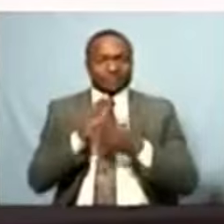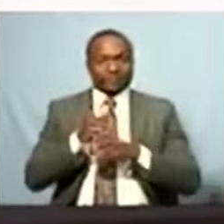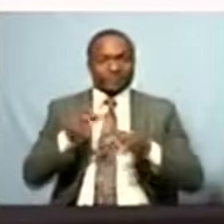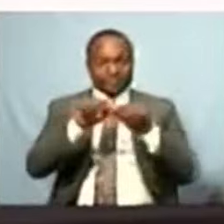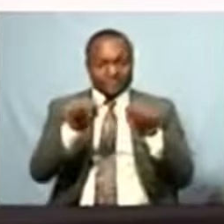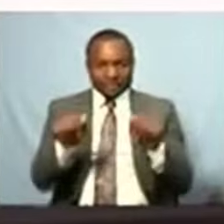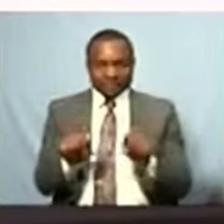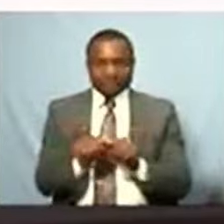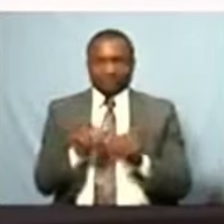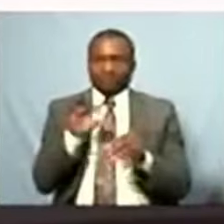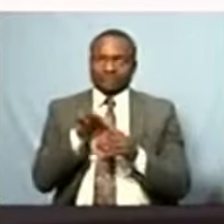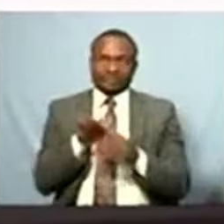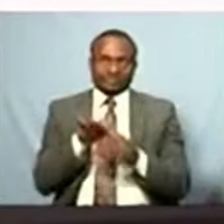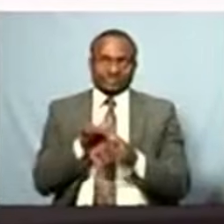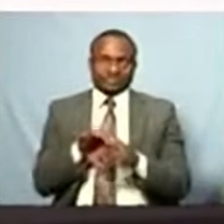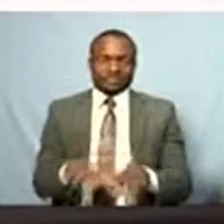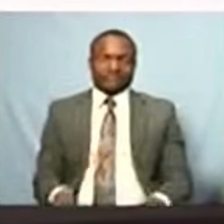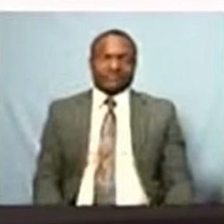election.